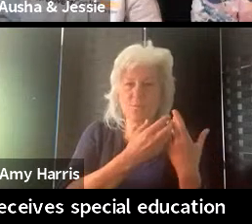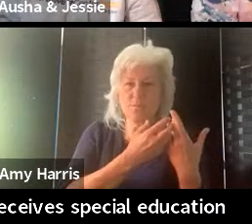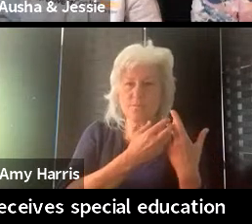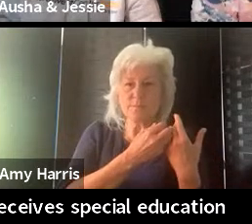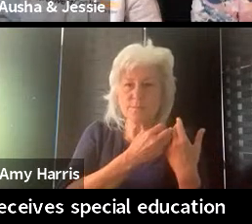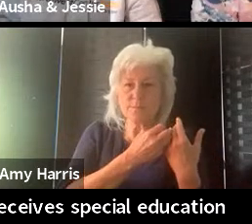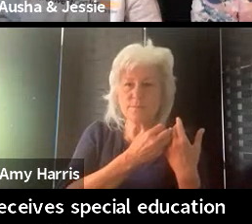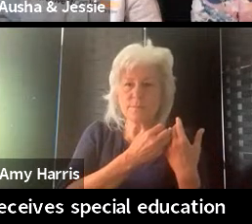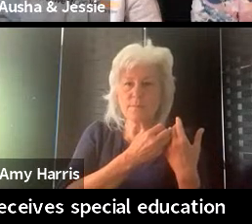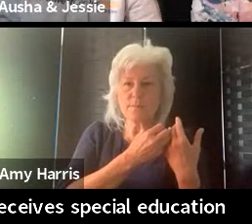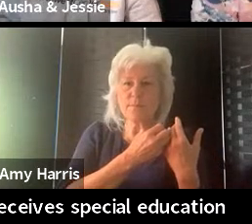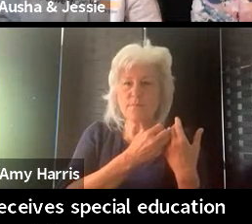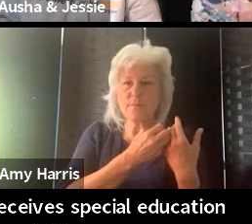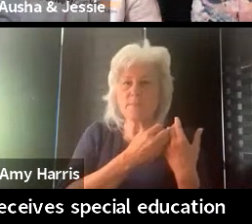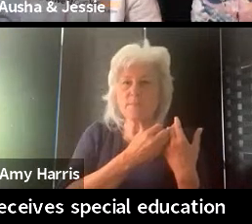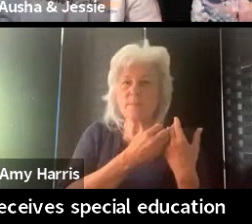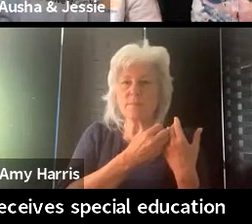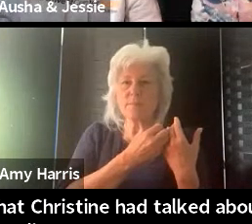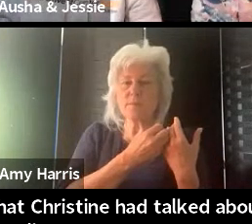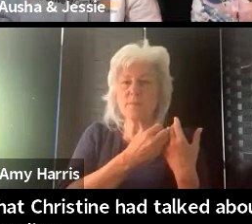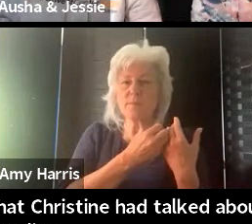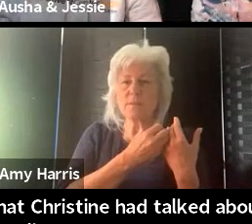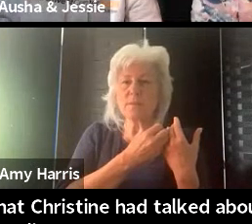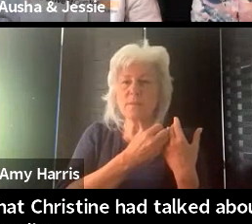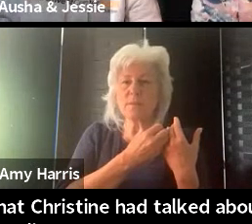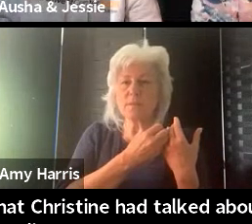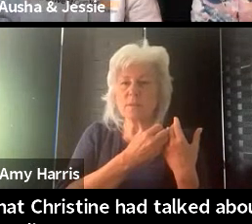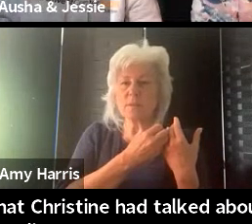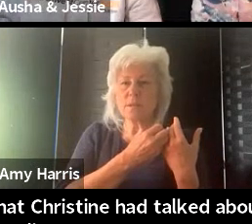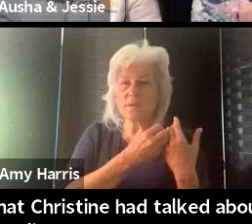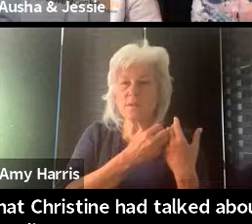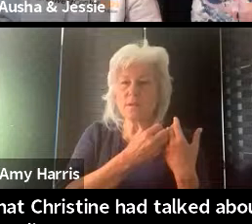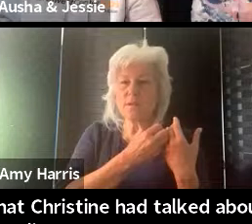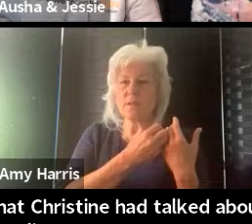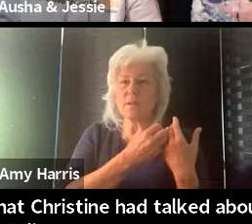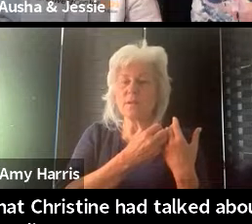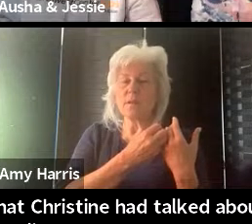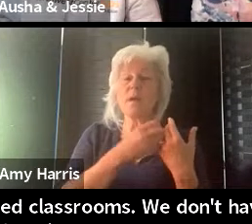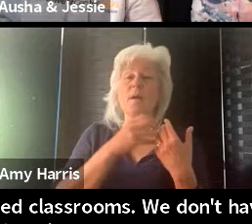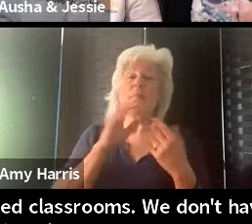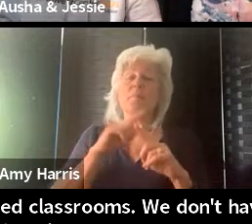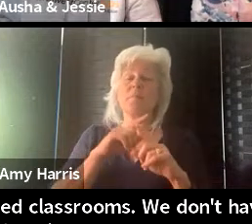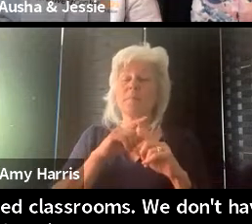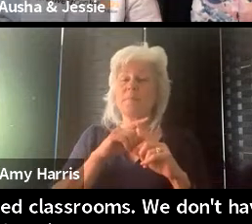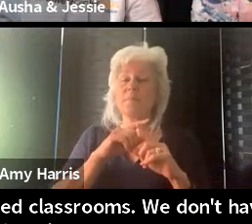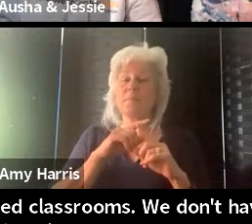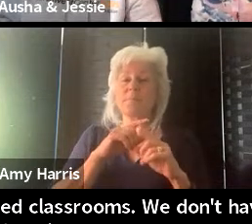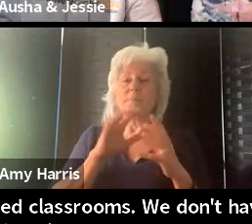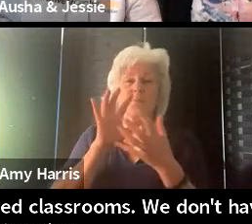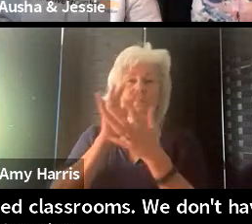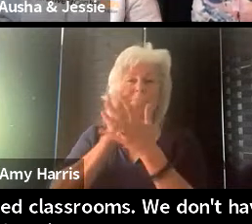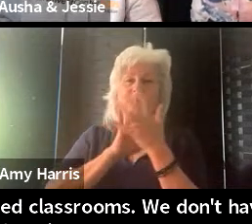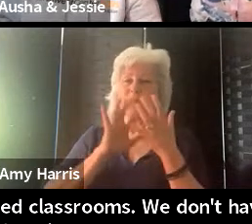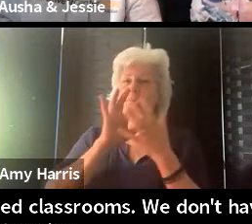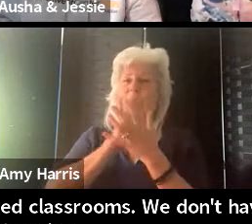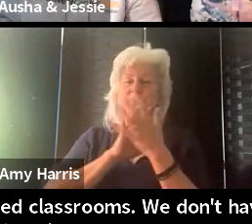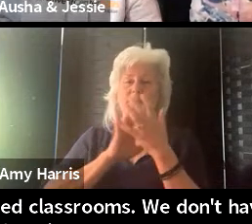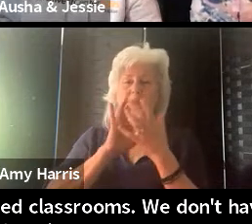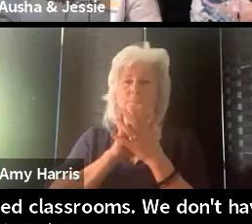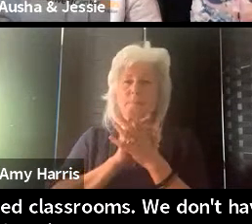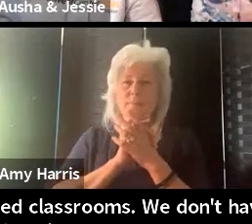and out of like they can at the public schools. But that being said, I think schools need more choices